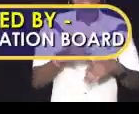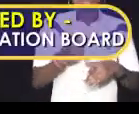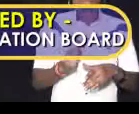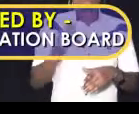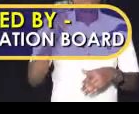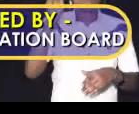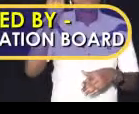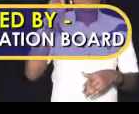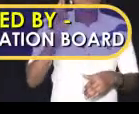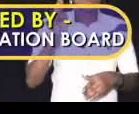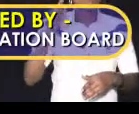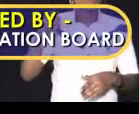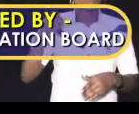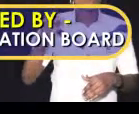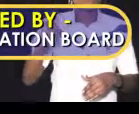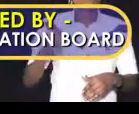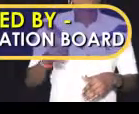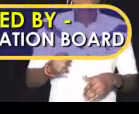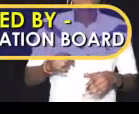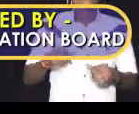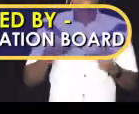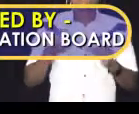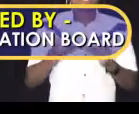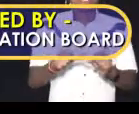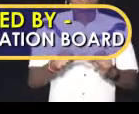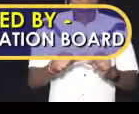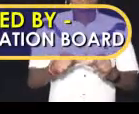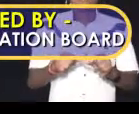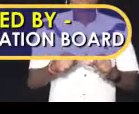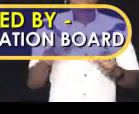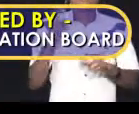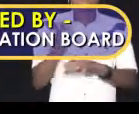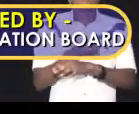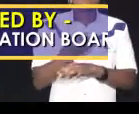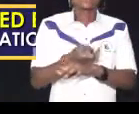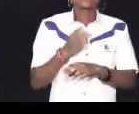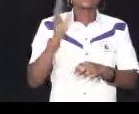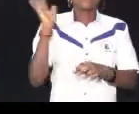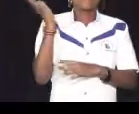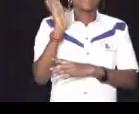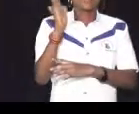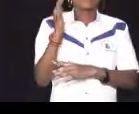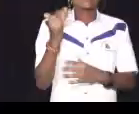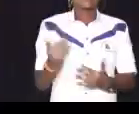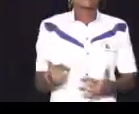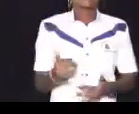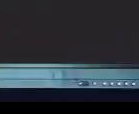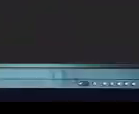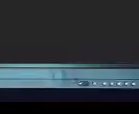studies lesson. Till I come your way in the next class, do remain wonderful mathematicians. Bye bye now.